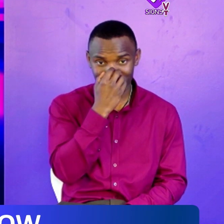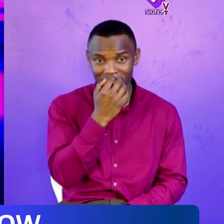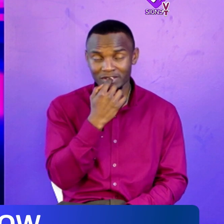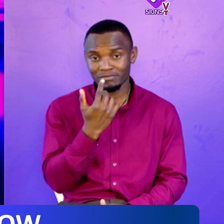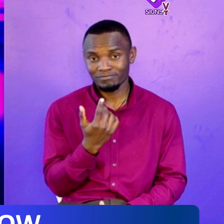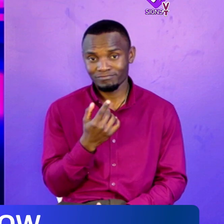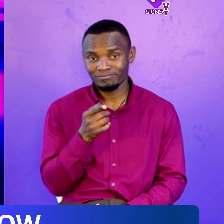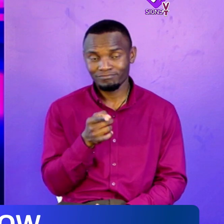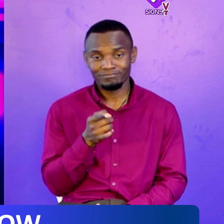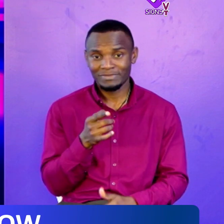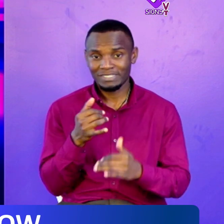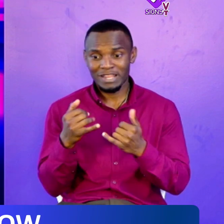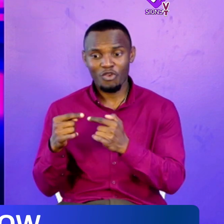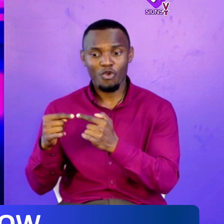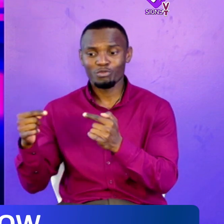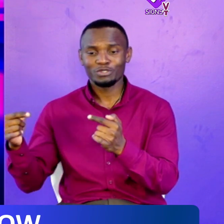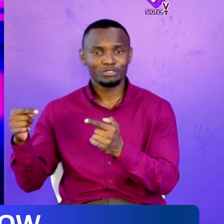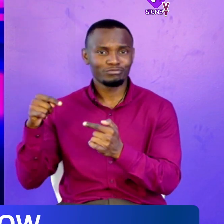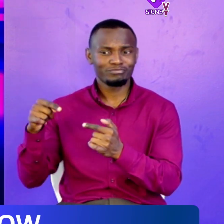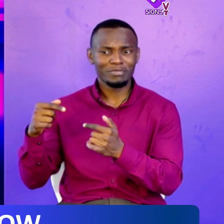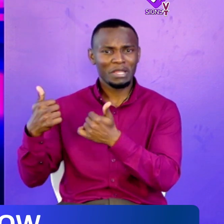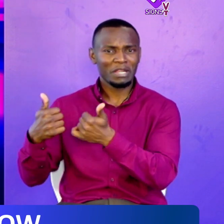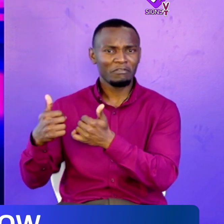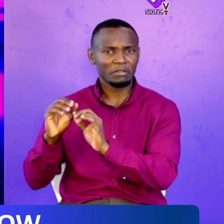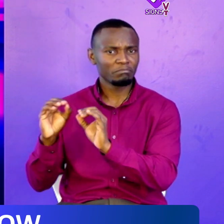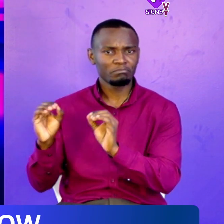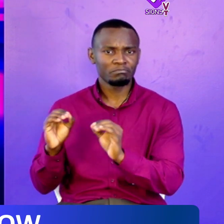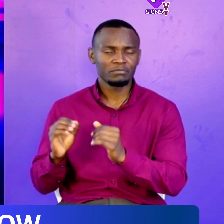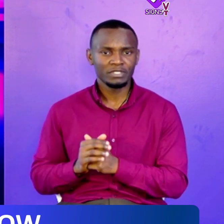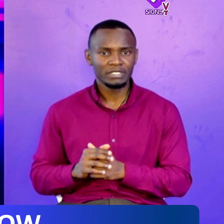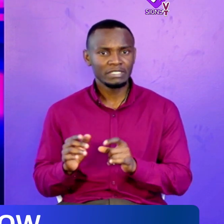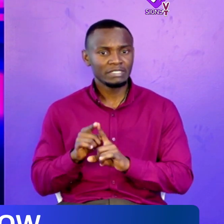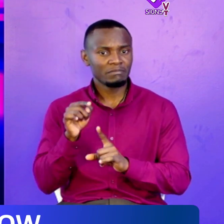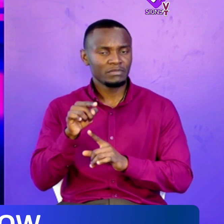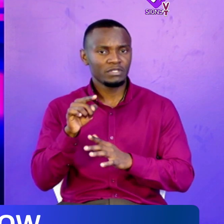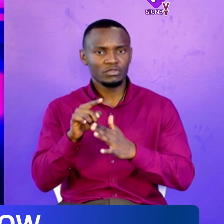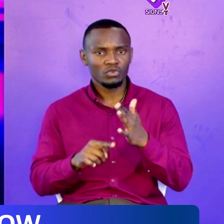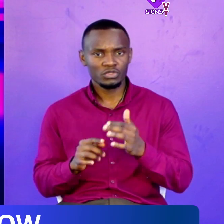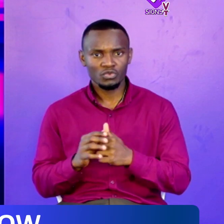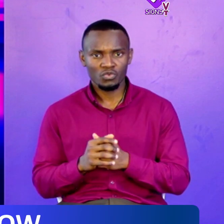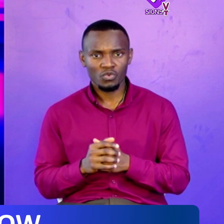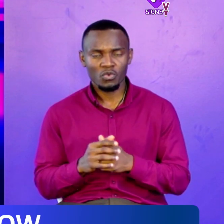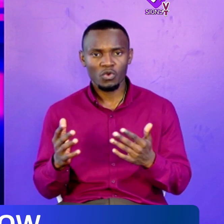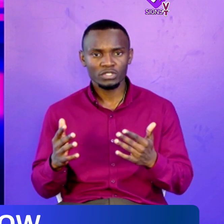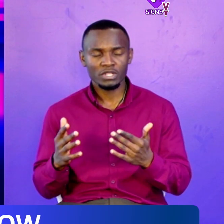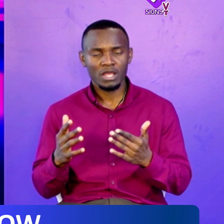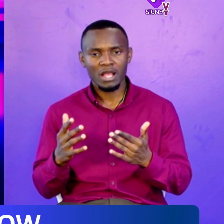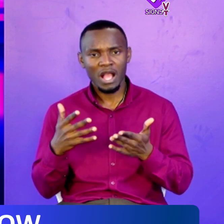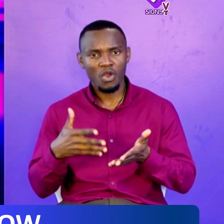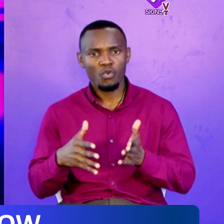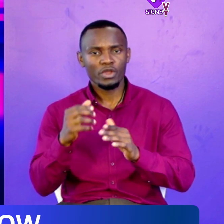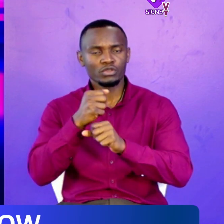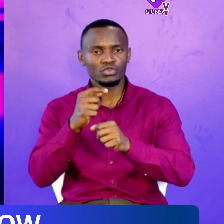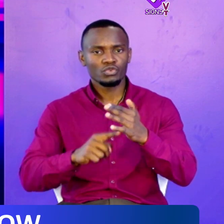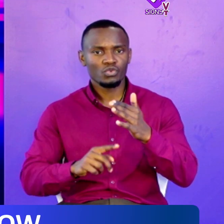into irrelevance. Now, what was meant to be a counterweight to executive fiat